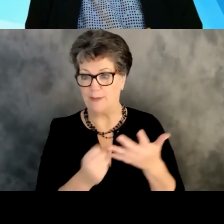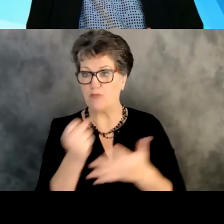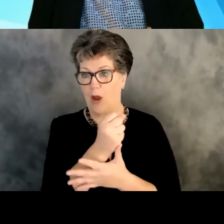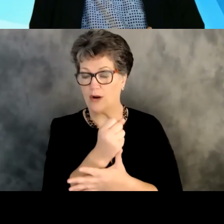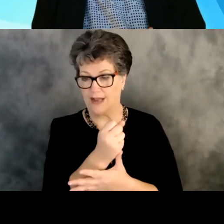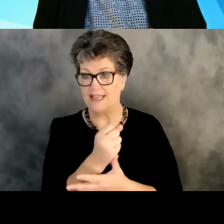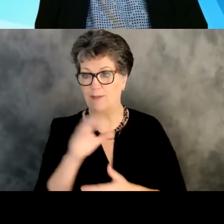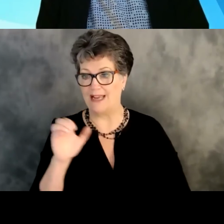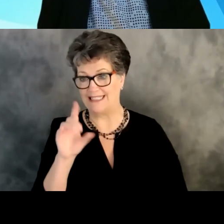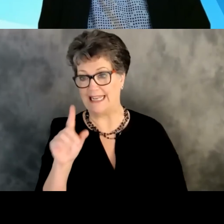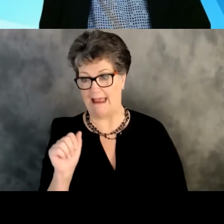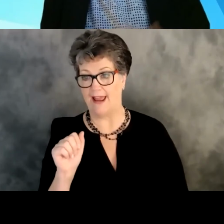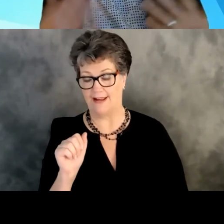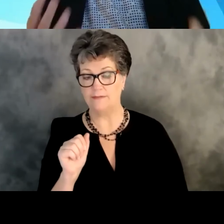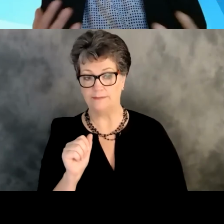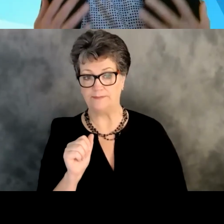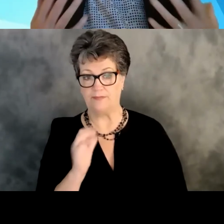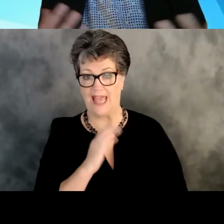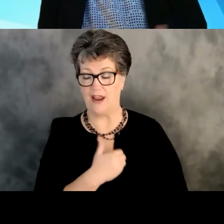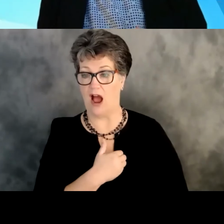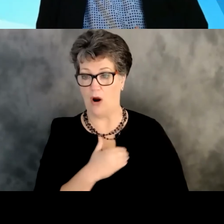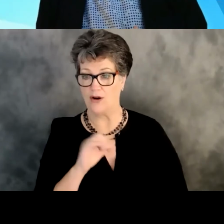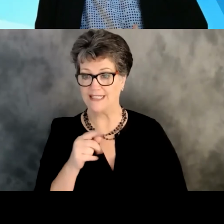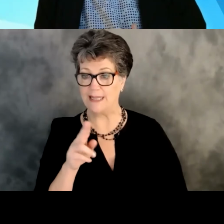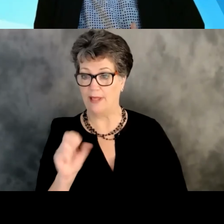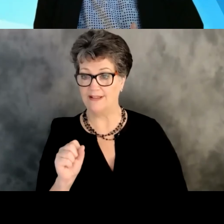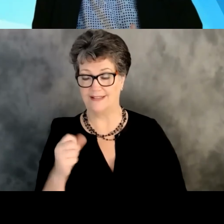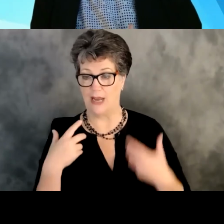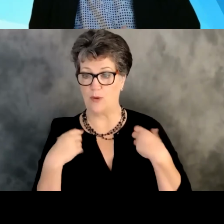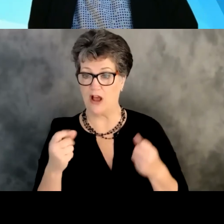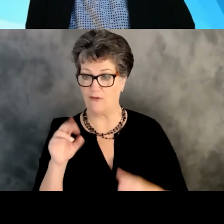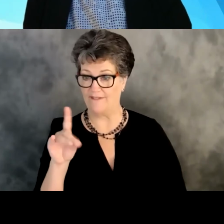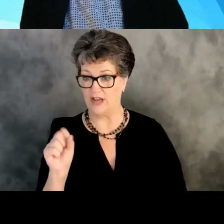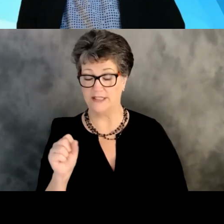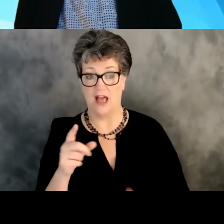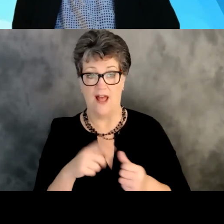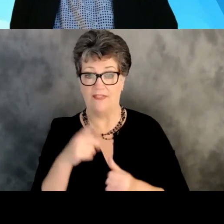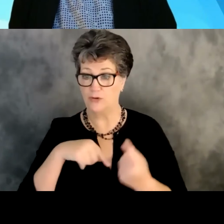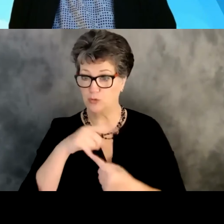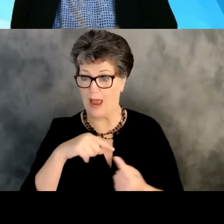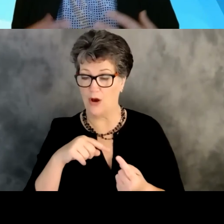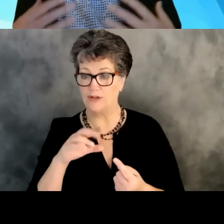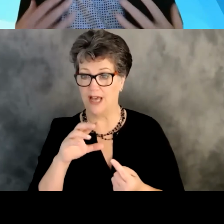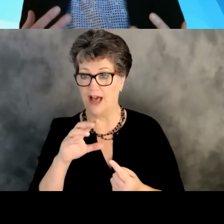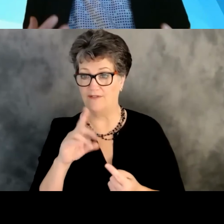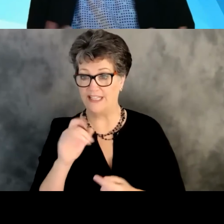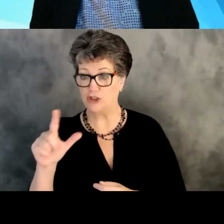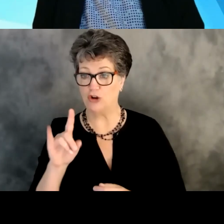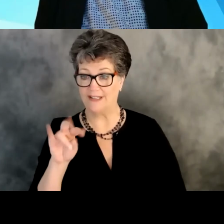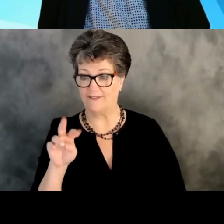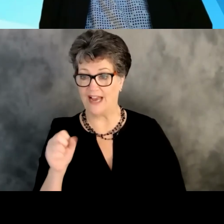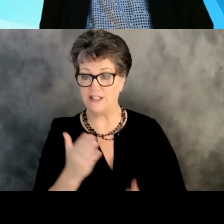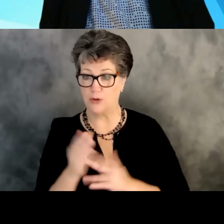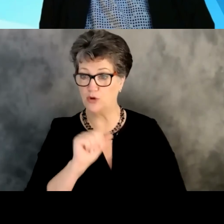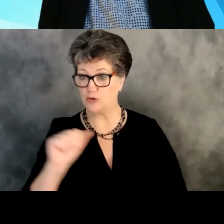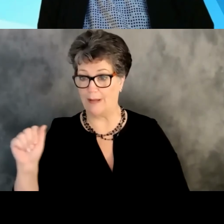by CDA in our stimulus and recovery funds. Our first round of digital devices through the AAA